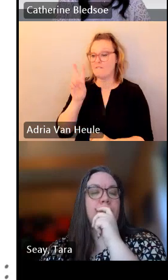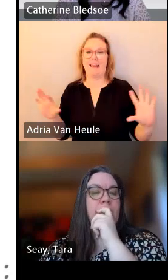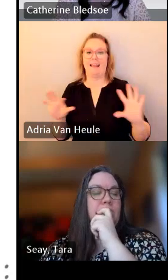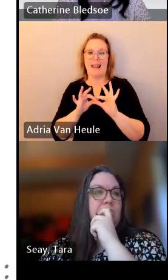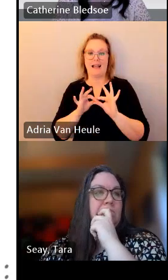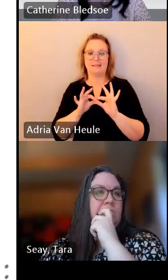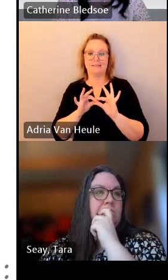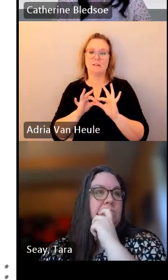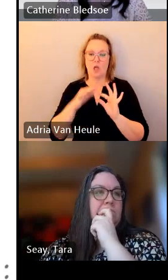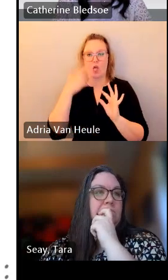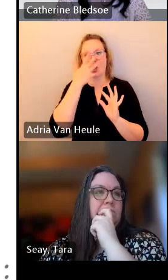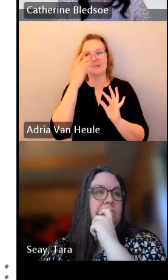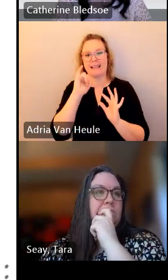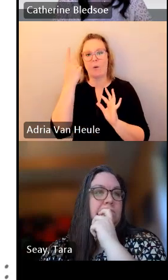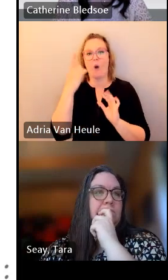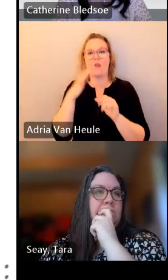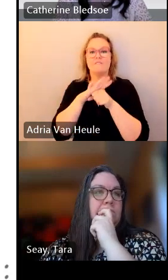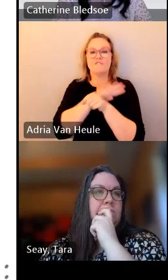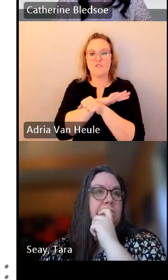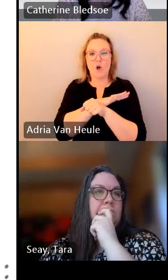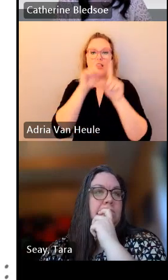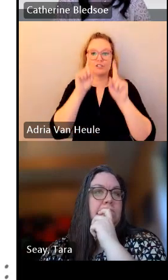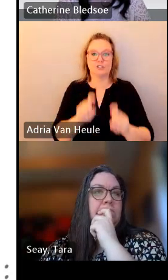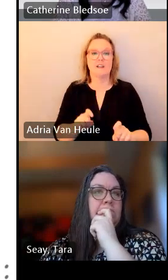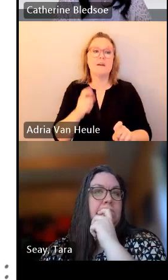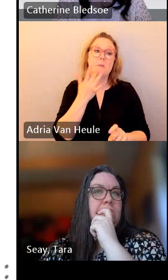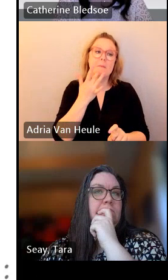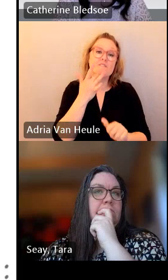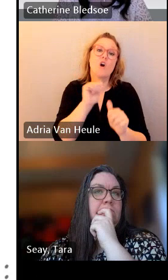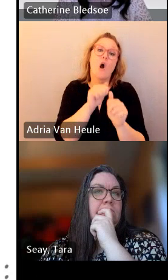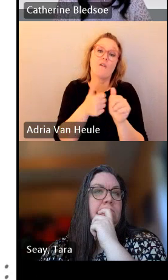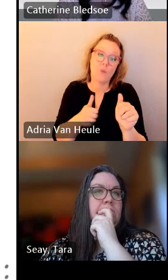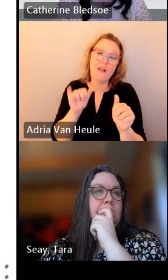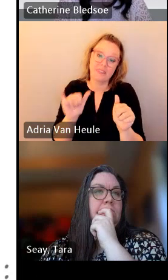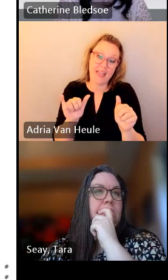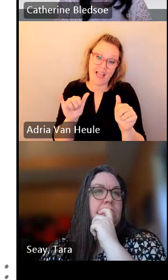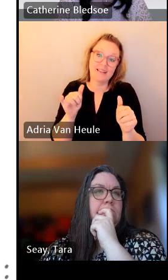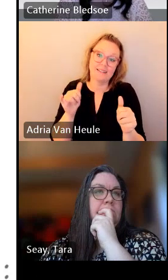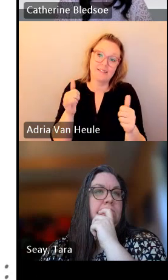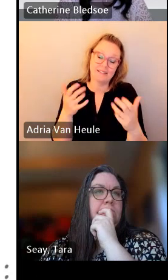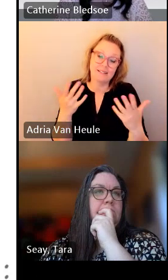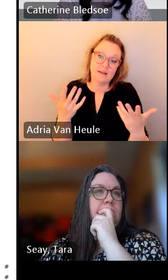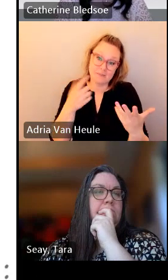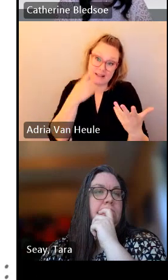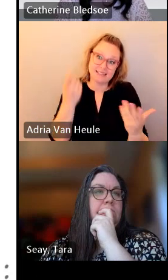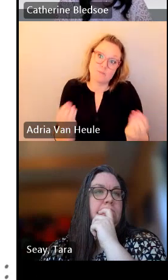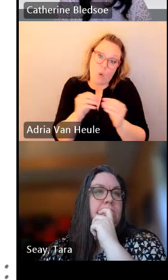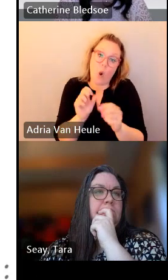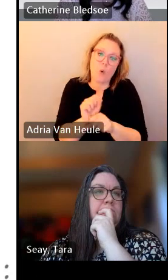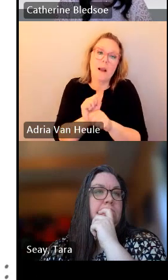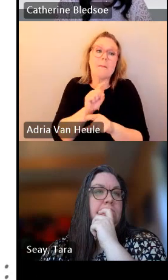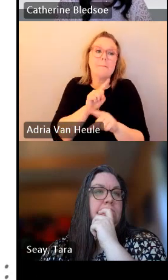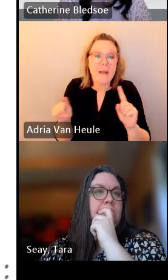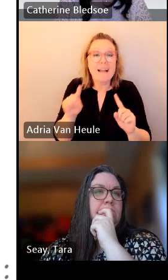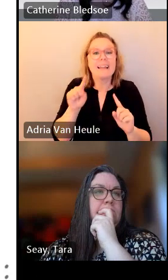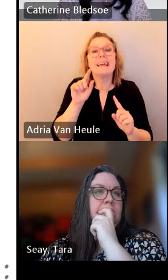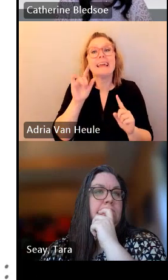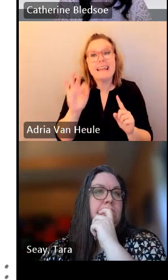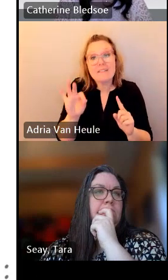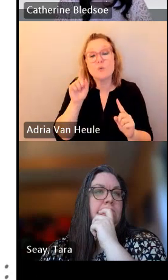problem. We would like to avoid that because it takes more work, but we really want complete data. So if you need to call the student at 2 separate time